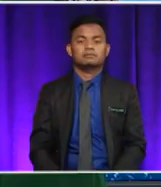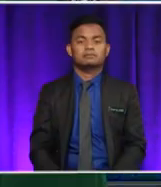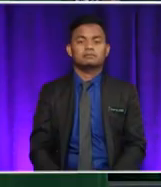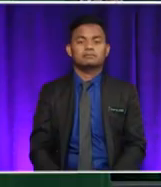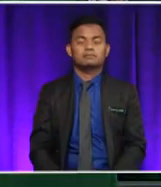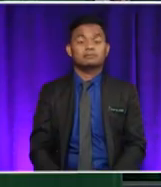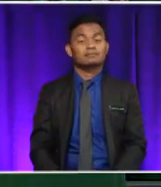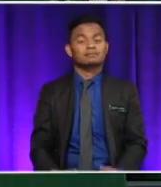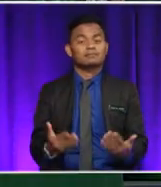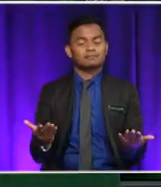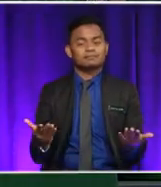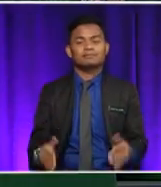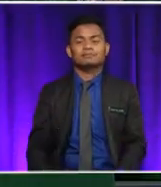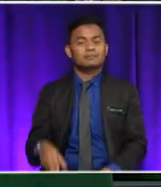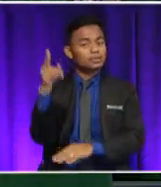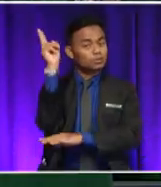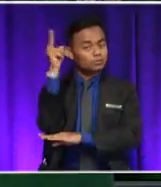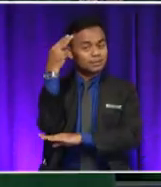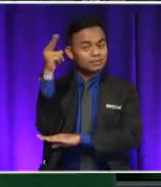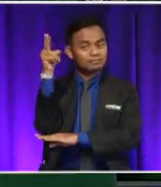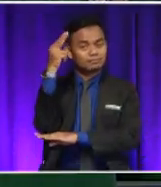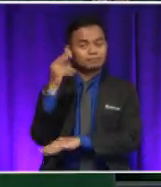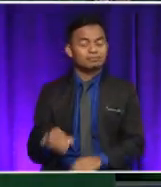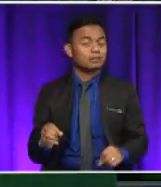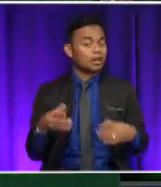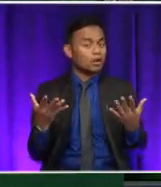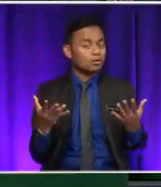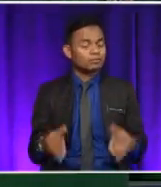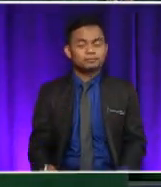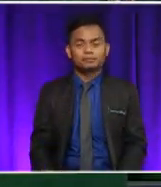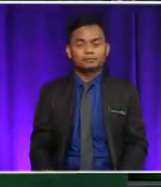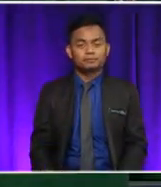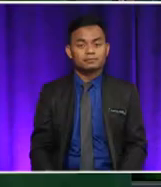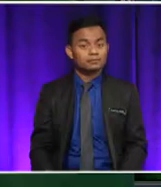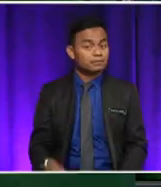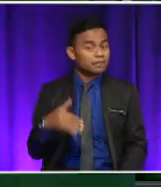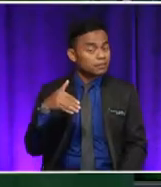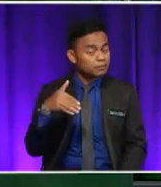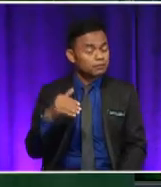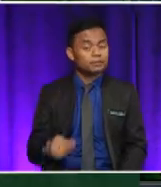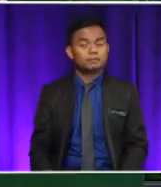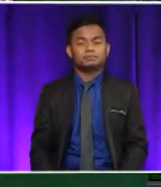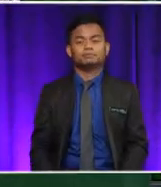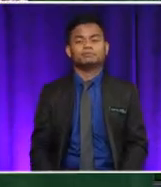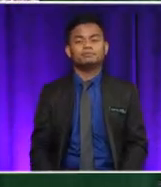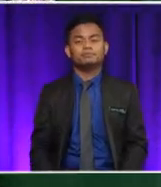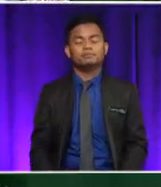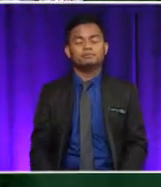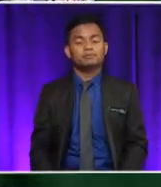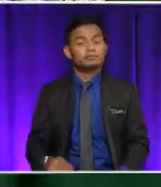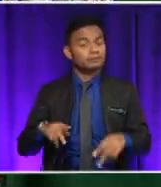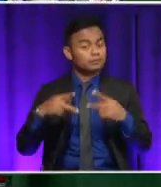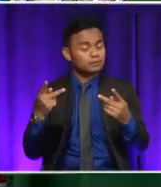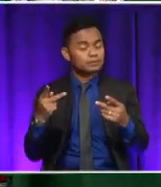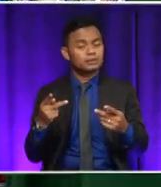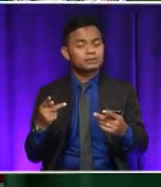jungle. Oh. Ah, what do you think about that? Wow, I've never been to a jungle before. You've never been to a jungle? No, definitely